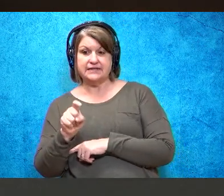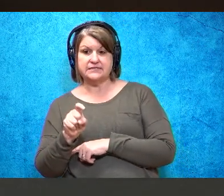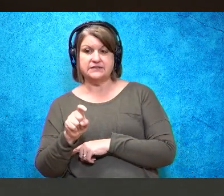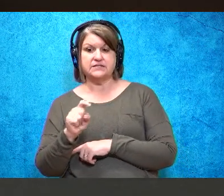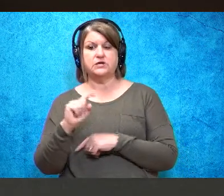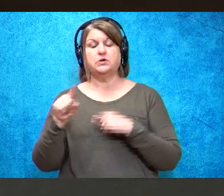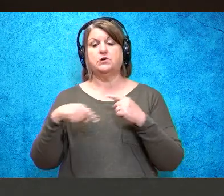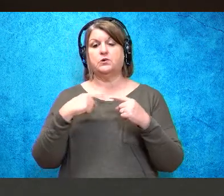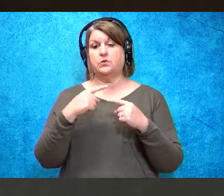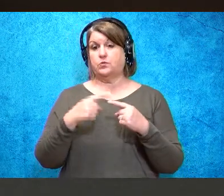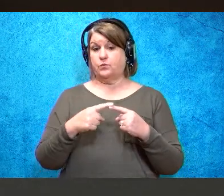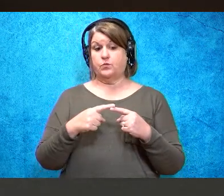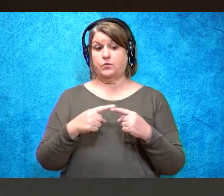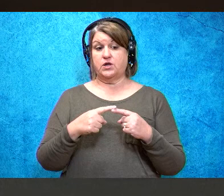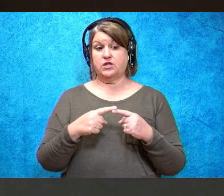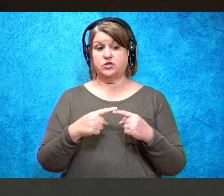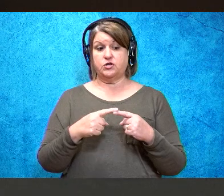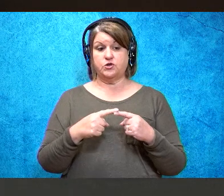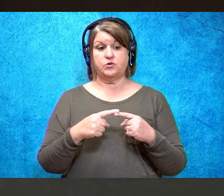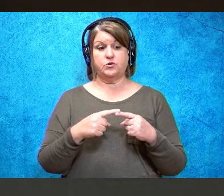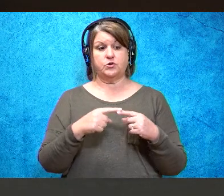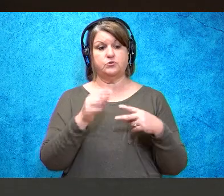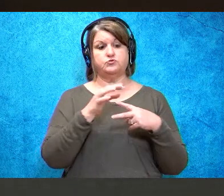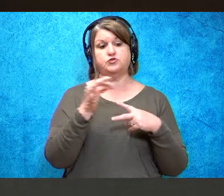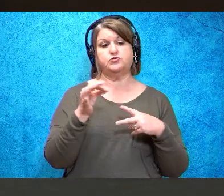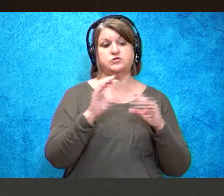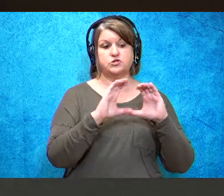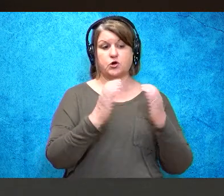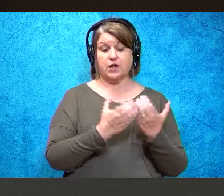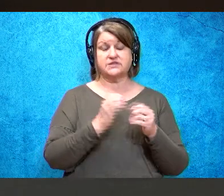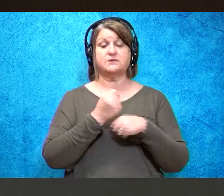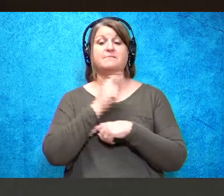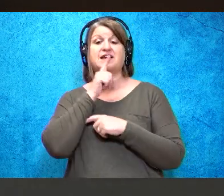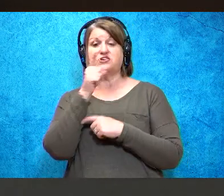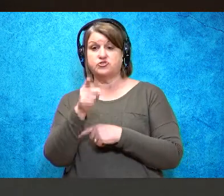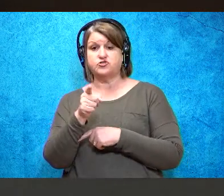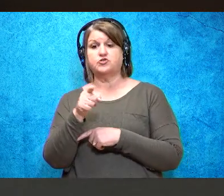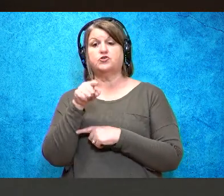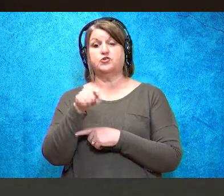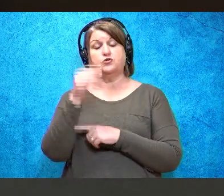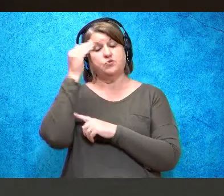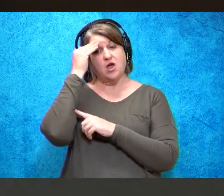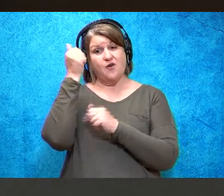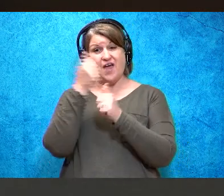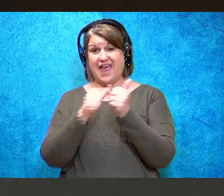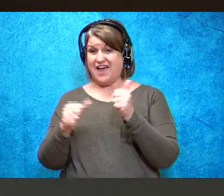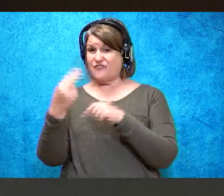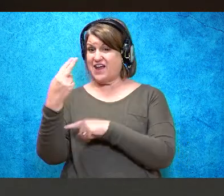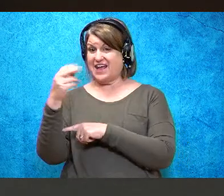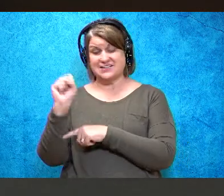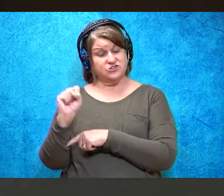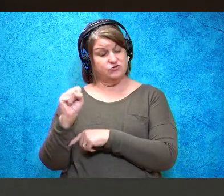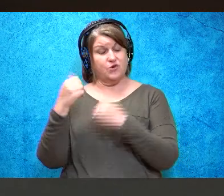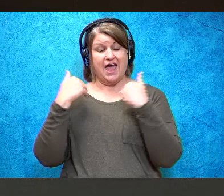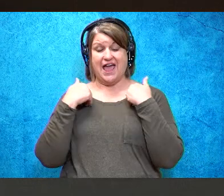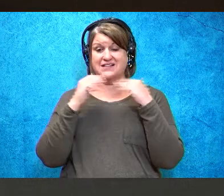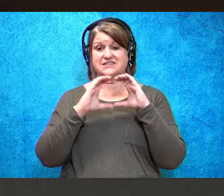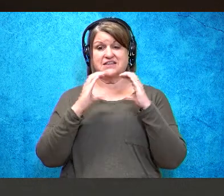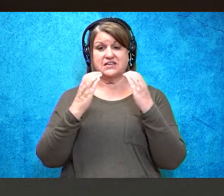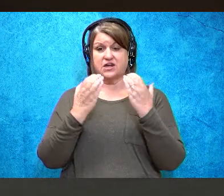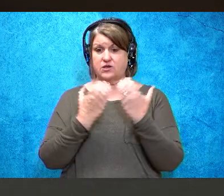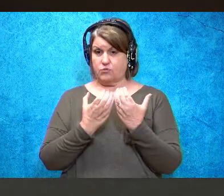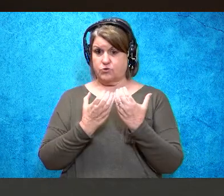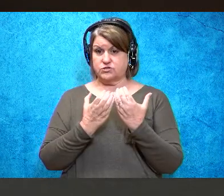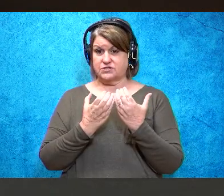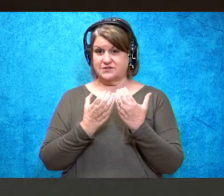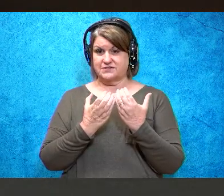your course requests, make sure that you know that every high school has their course requests